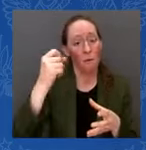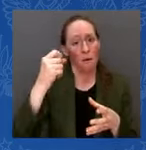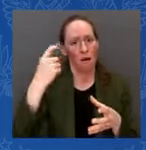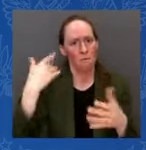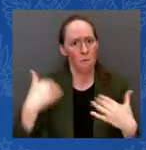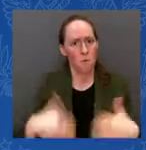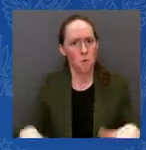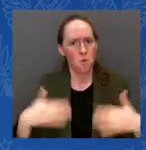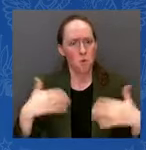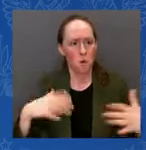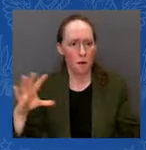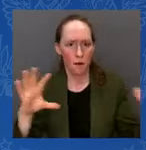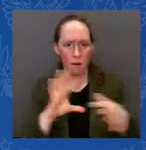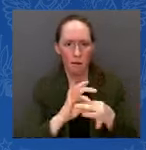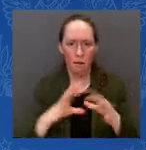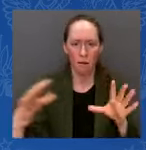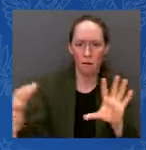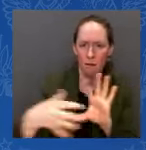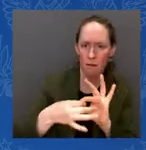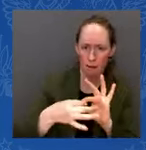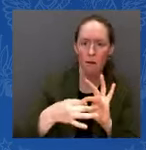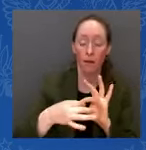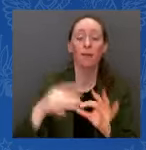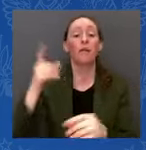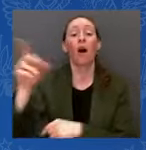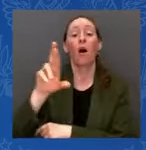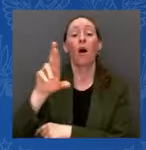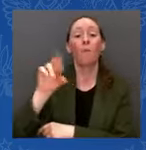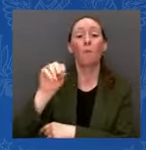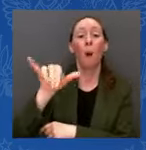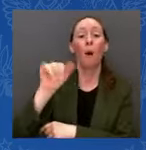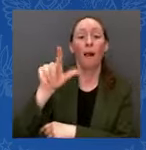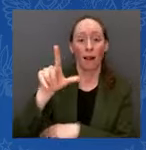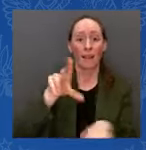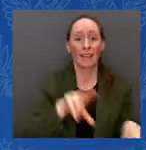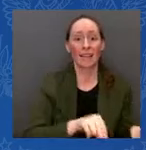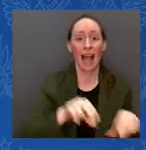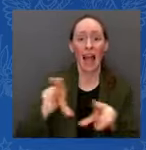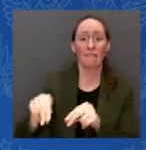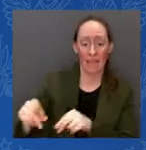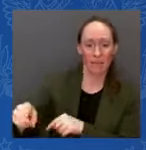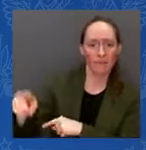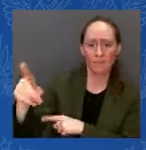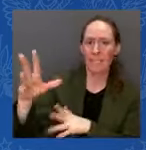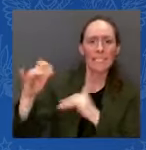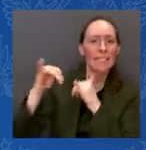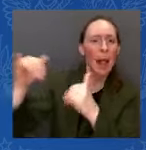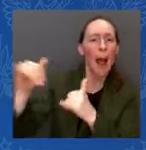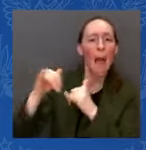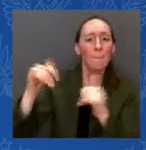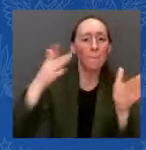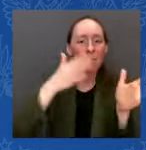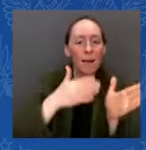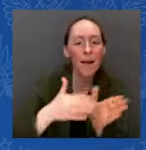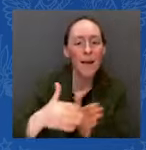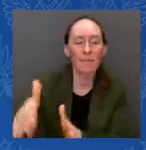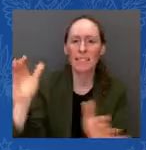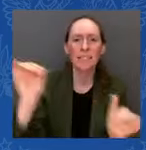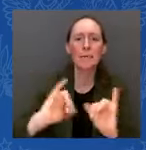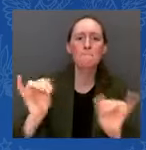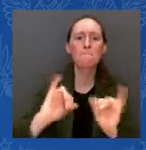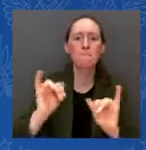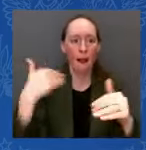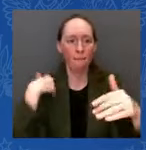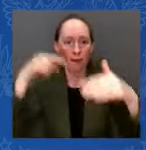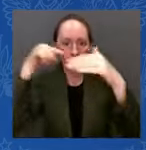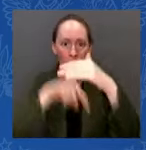submarines as the Australian Navy, and we will both share components and parts with the US Navy. Our submarine crews